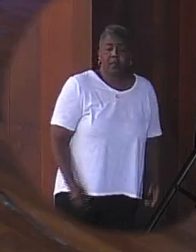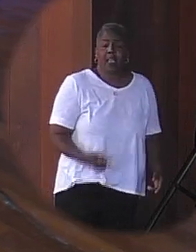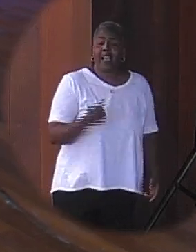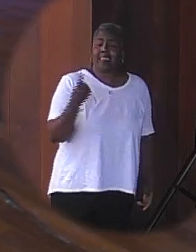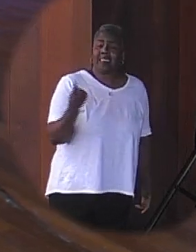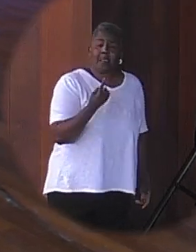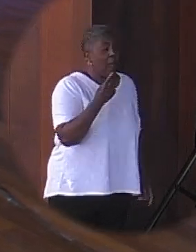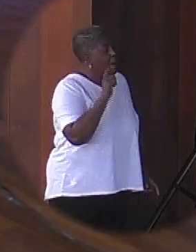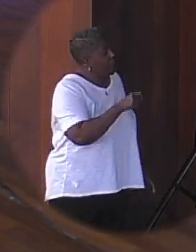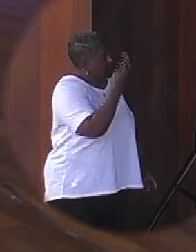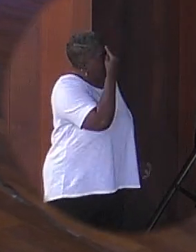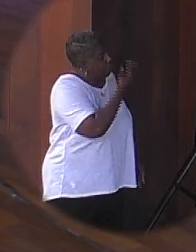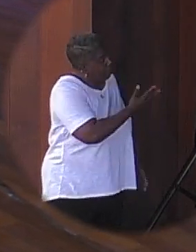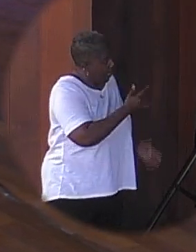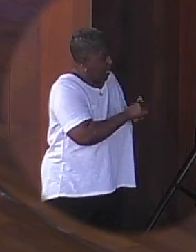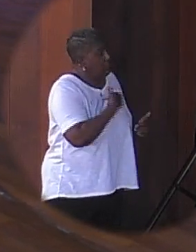Somebody must have told you that."